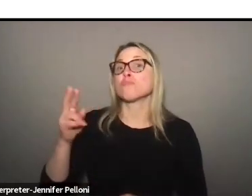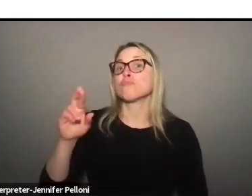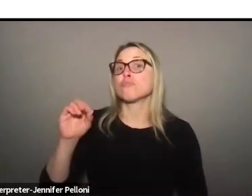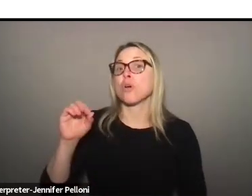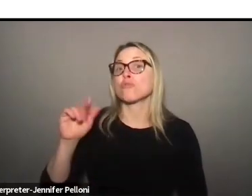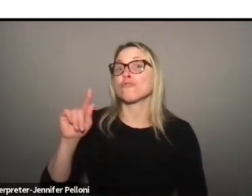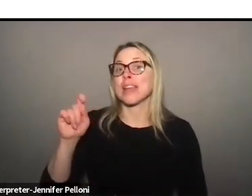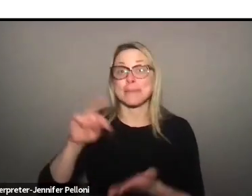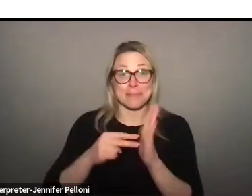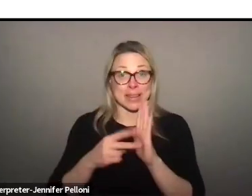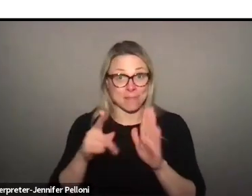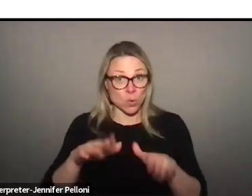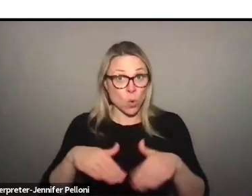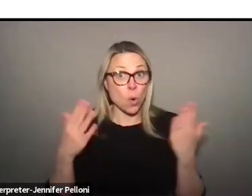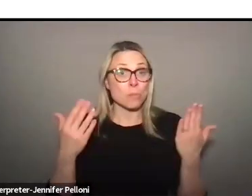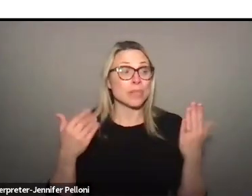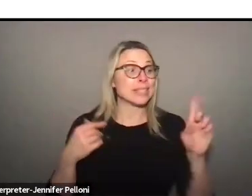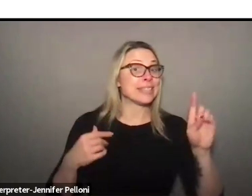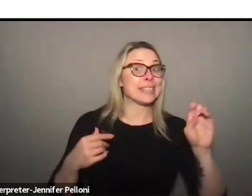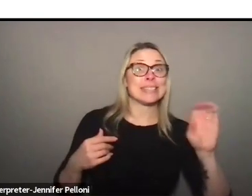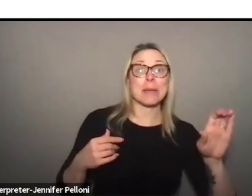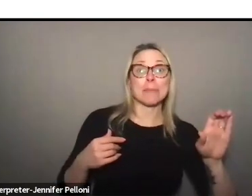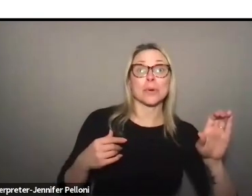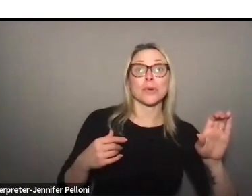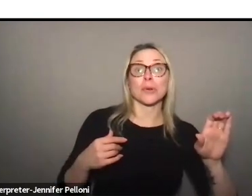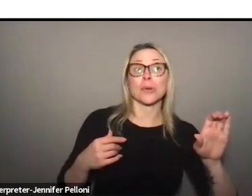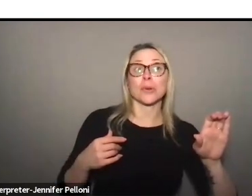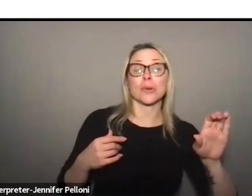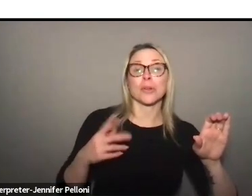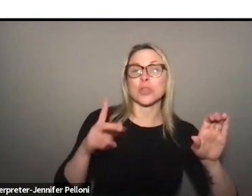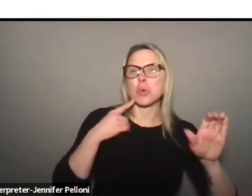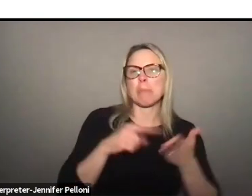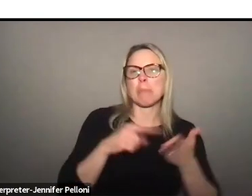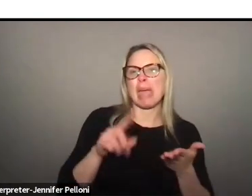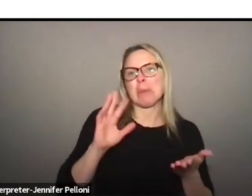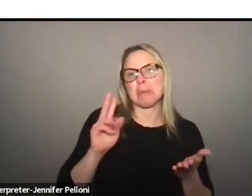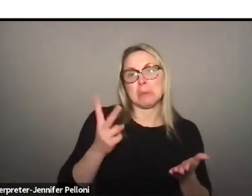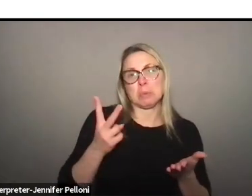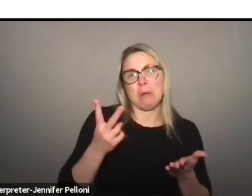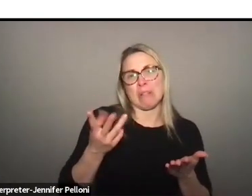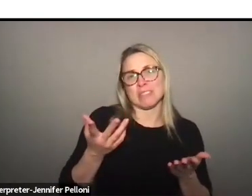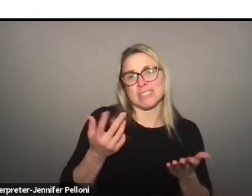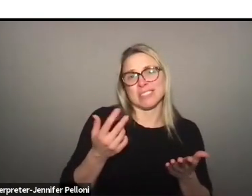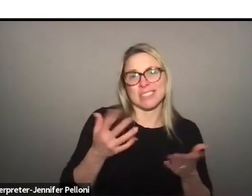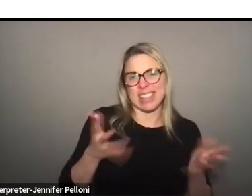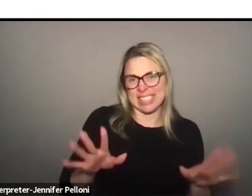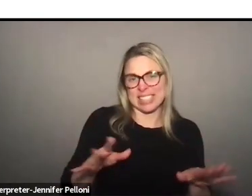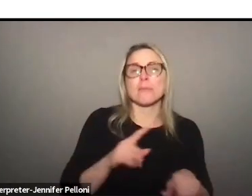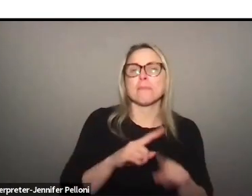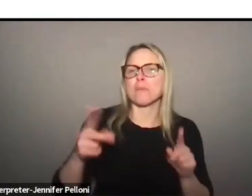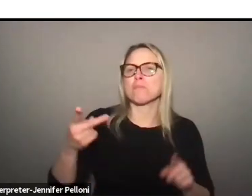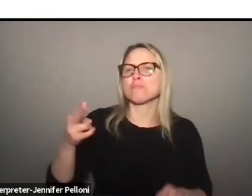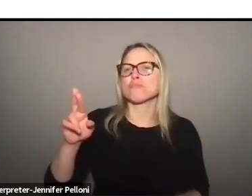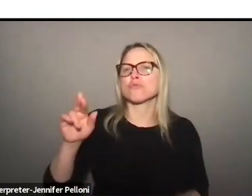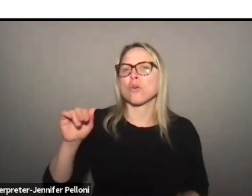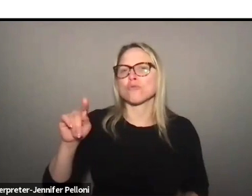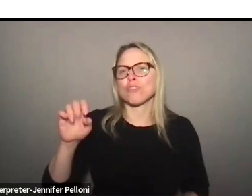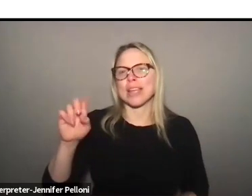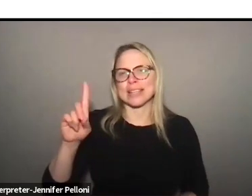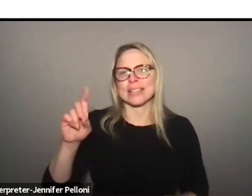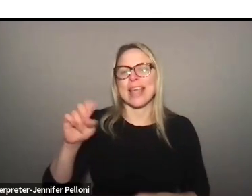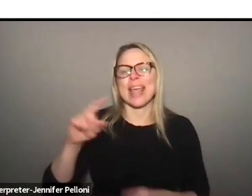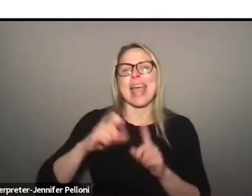who open through Able account in December probably only paid $2 for the year, but it is prorated and it is